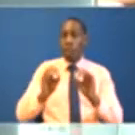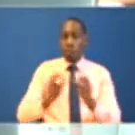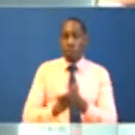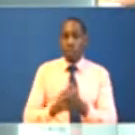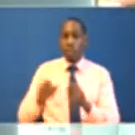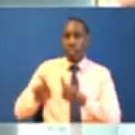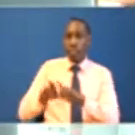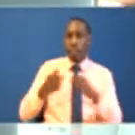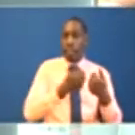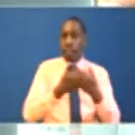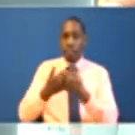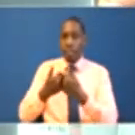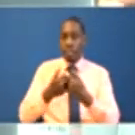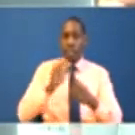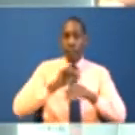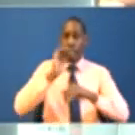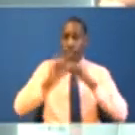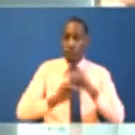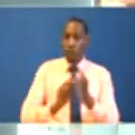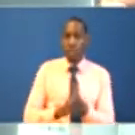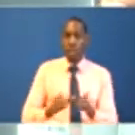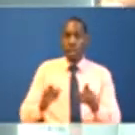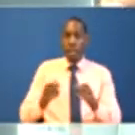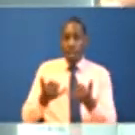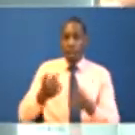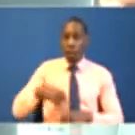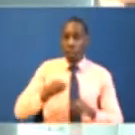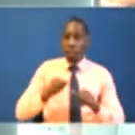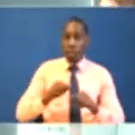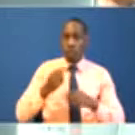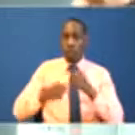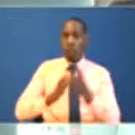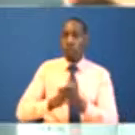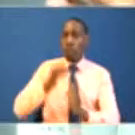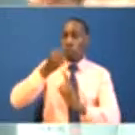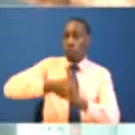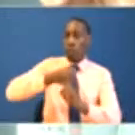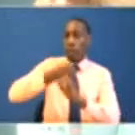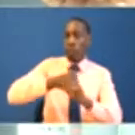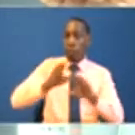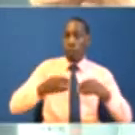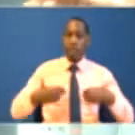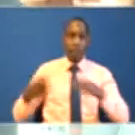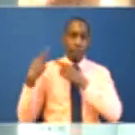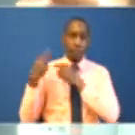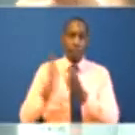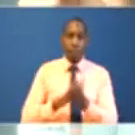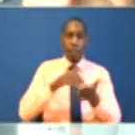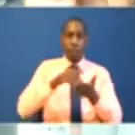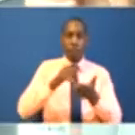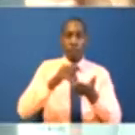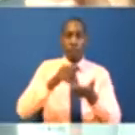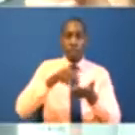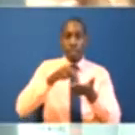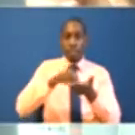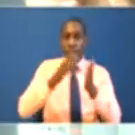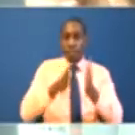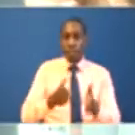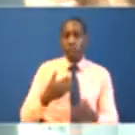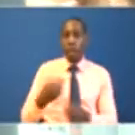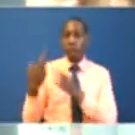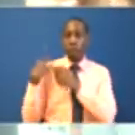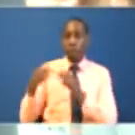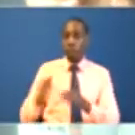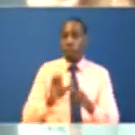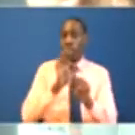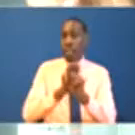challenge that plagues all and so we still need to push with accountability so no french candidates have a role there's a lot of